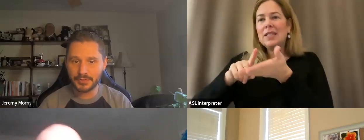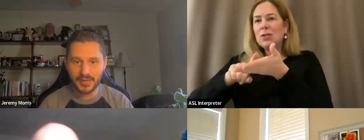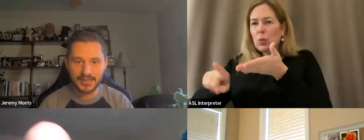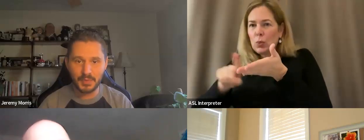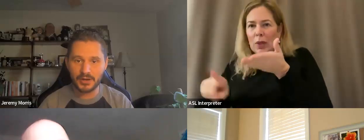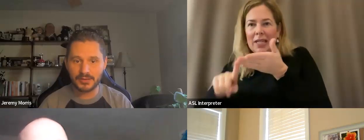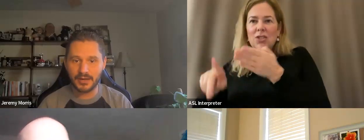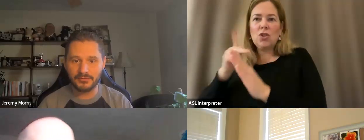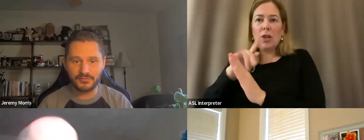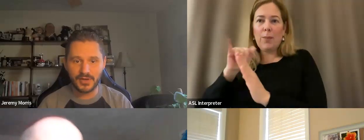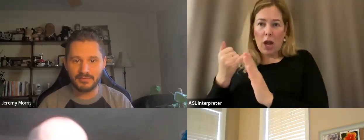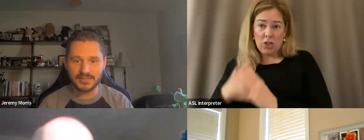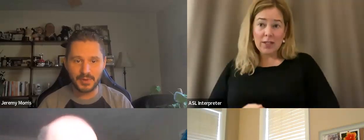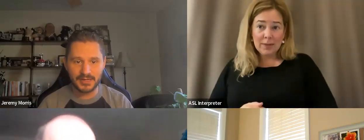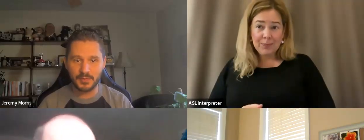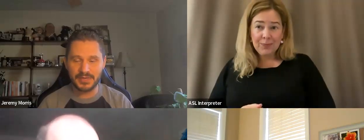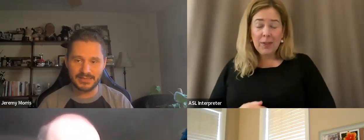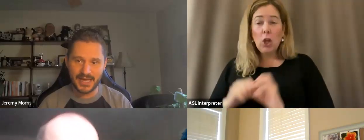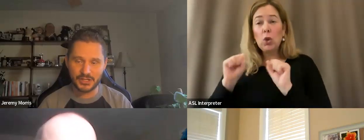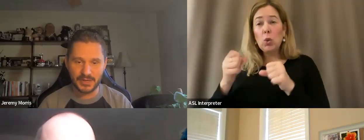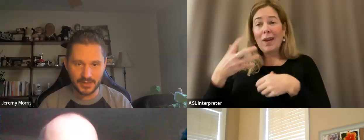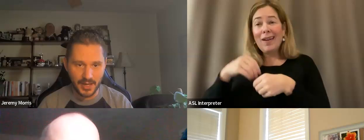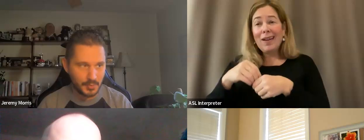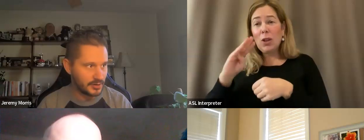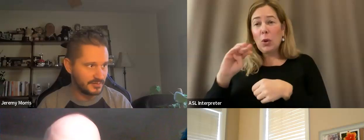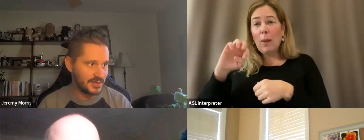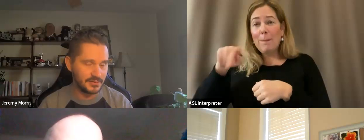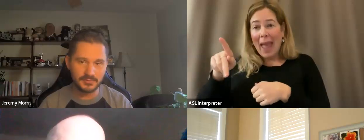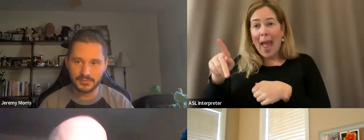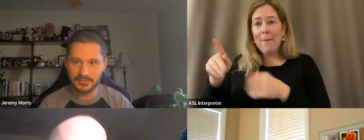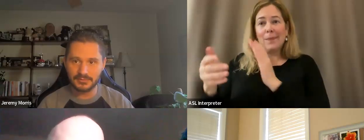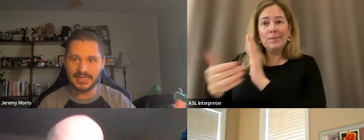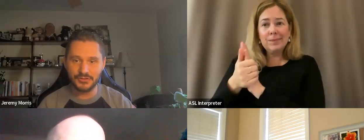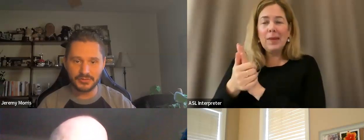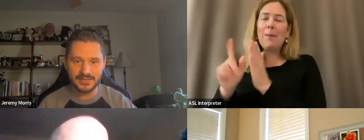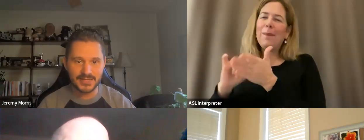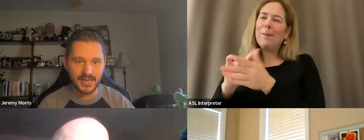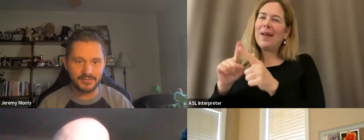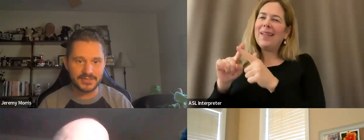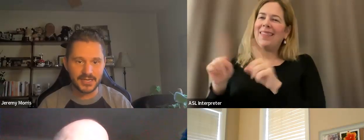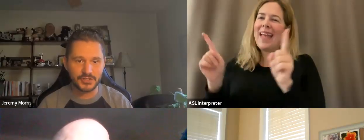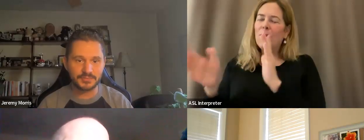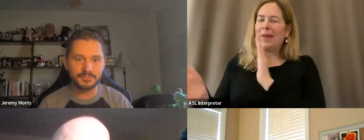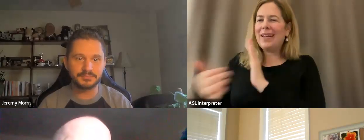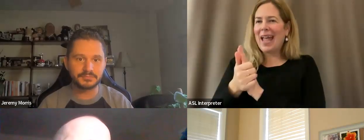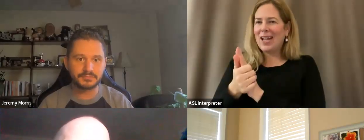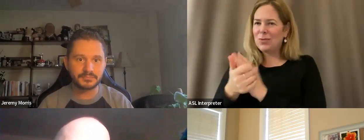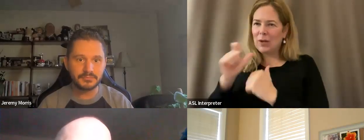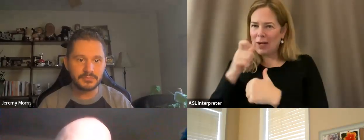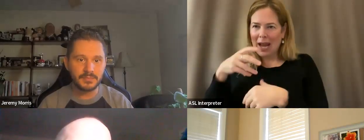a map as part of this, but it would be an attachment and not part of the inside of this